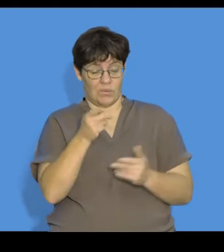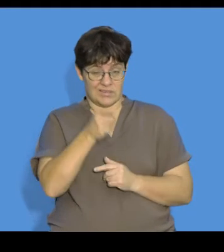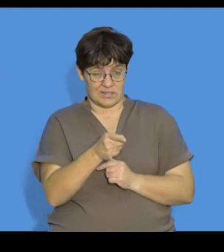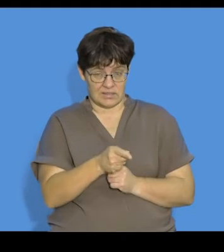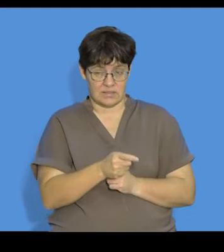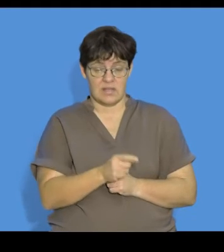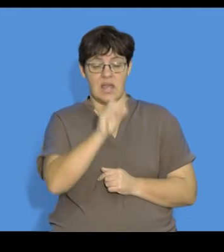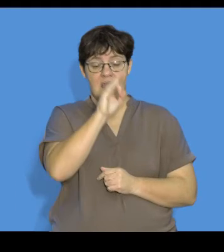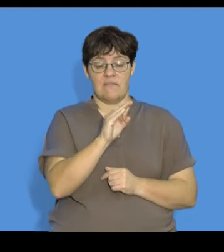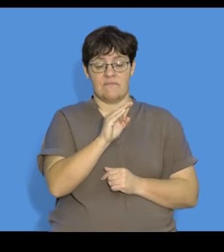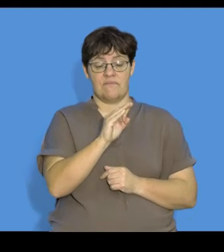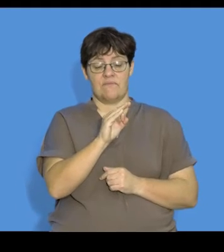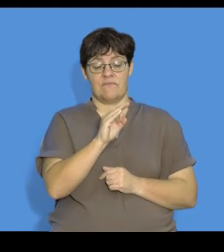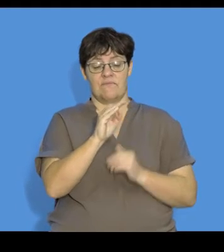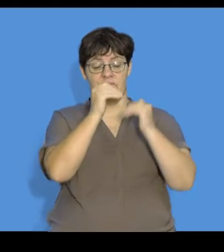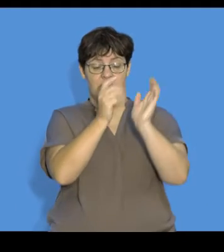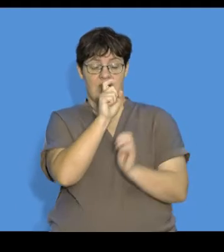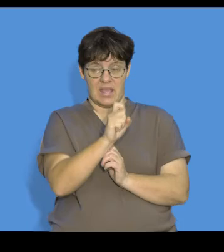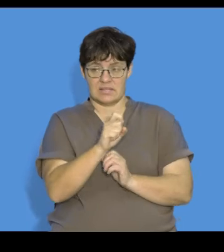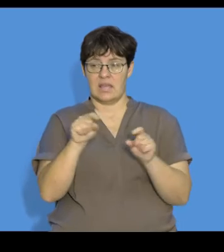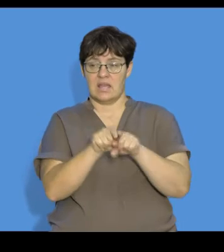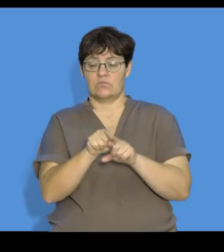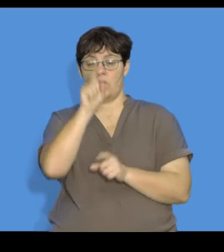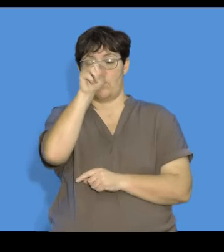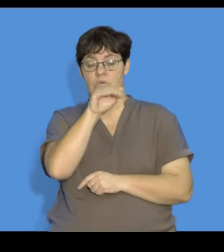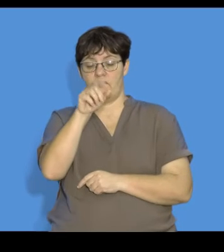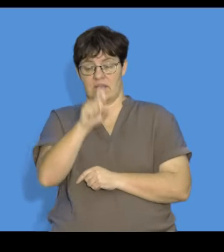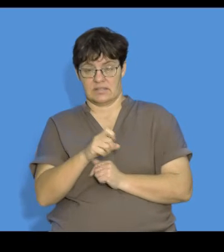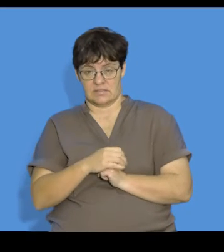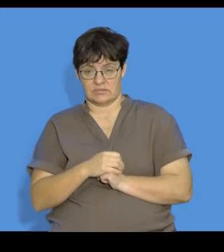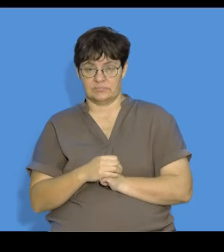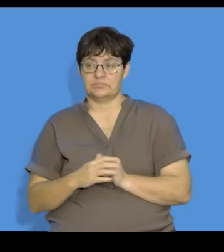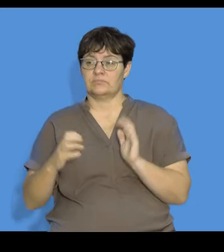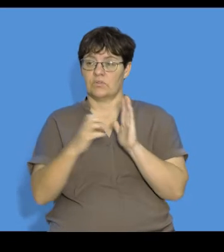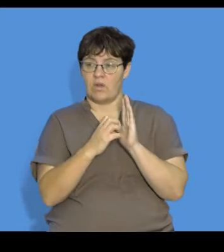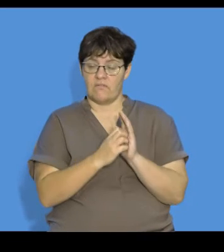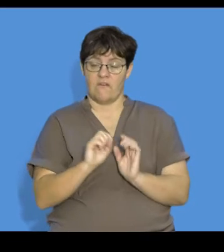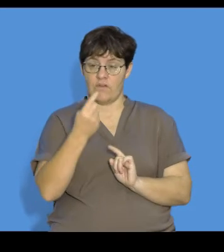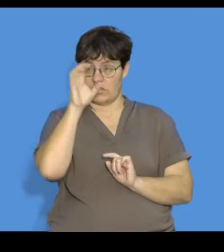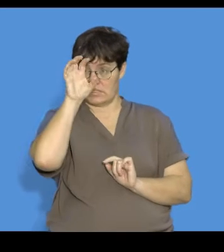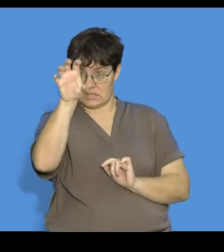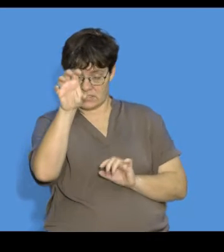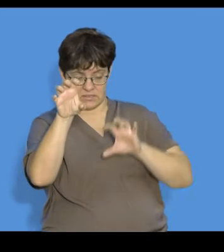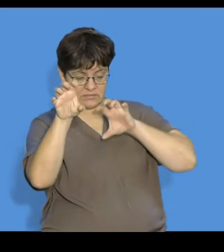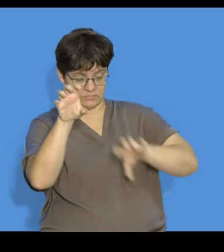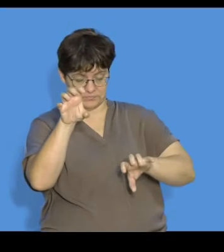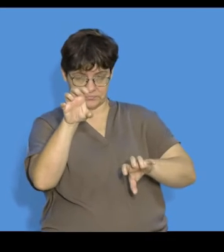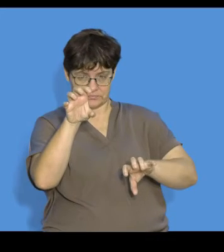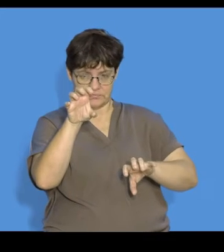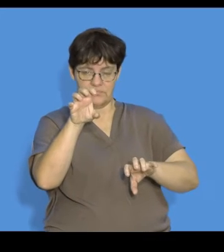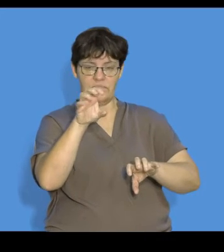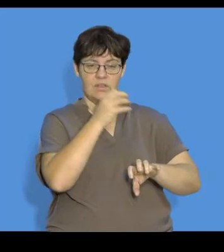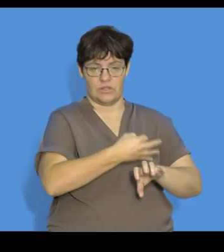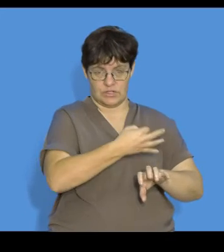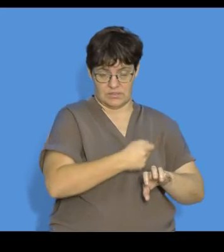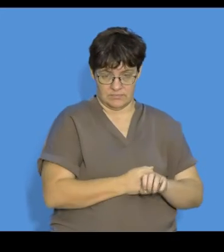f of x is equals to 1 over x. And the graph was on the first quadrant and in